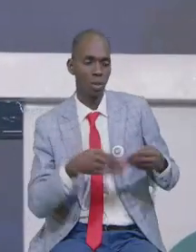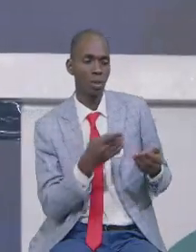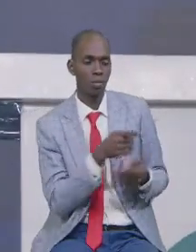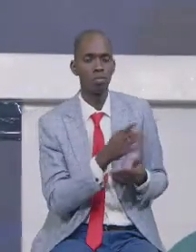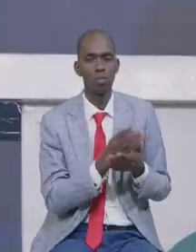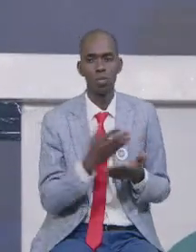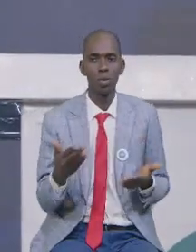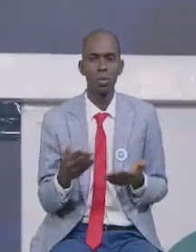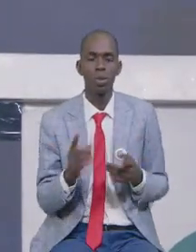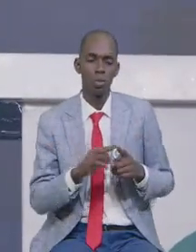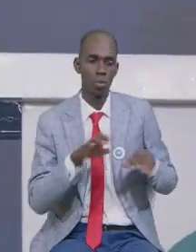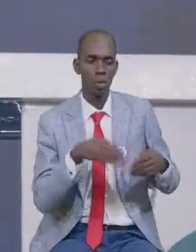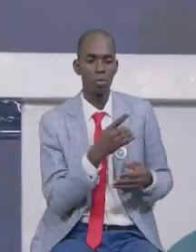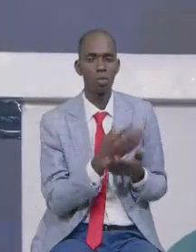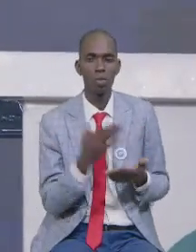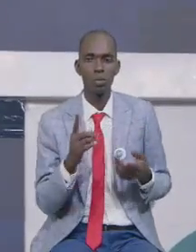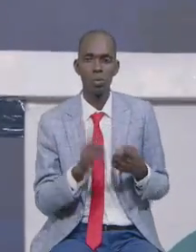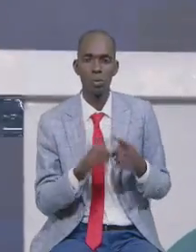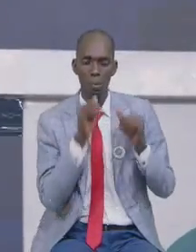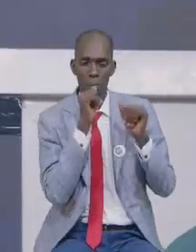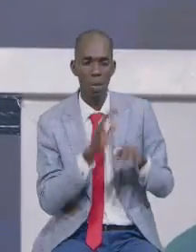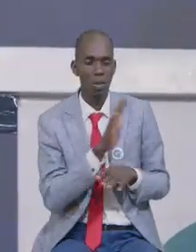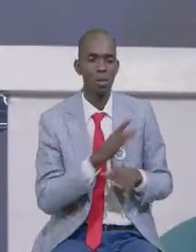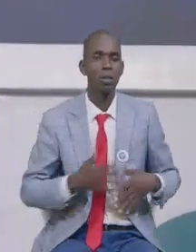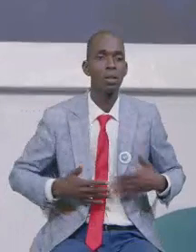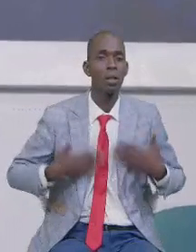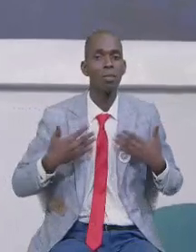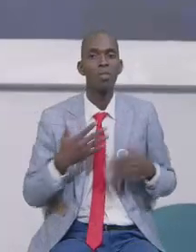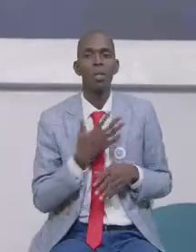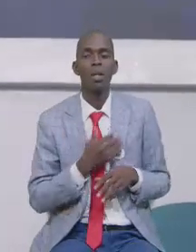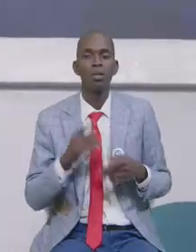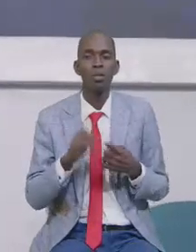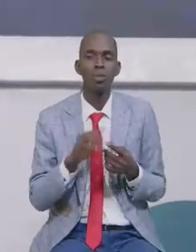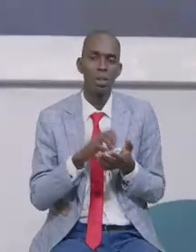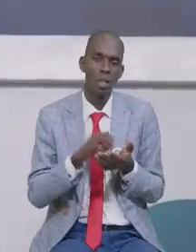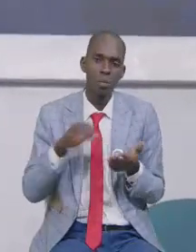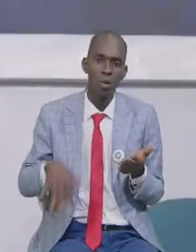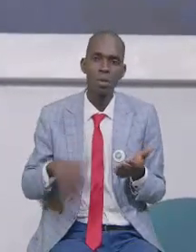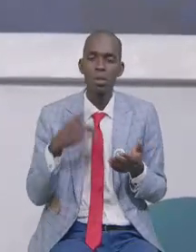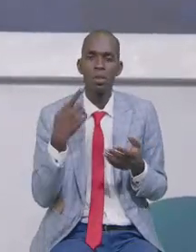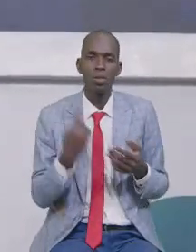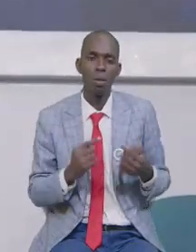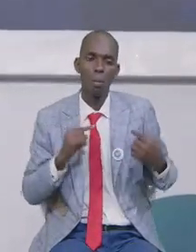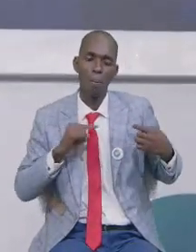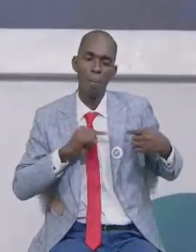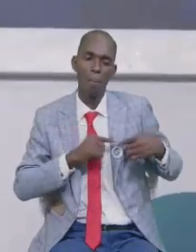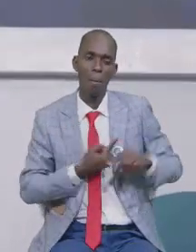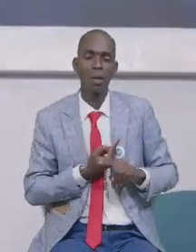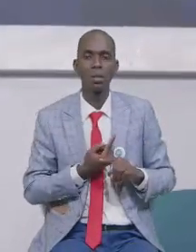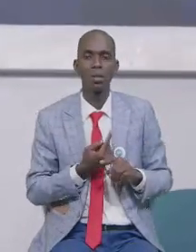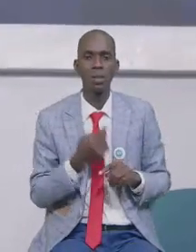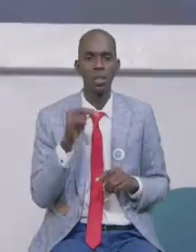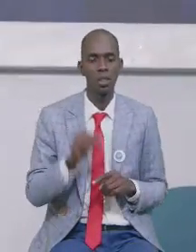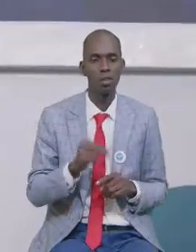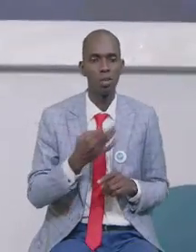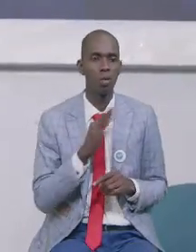to give him something, to bless his life, and to remove the agonizing need of his